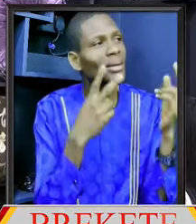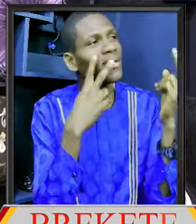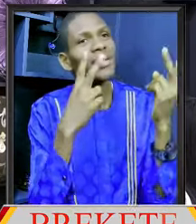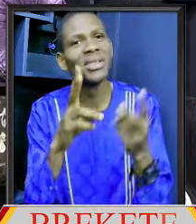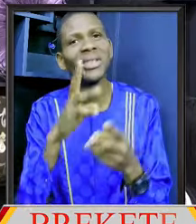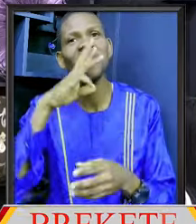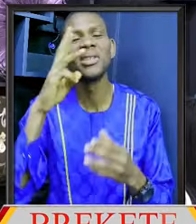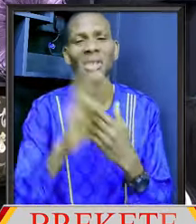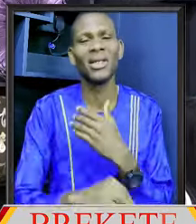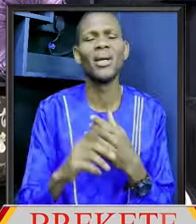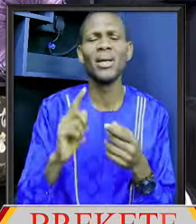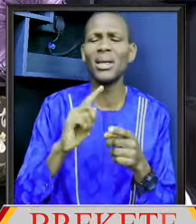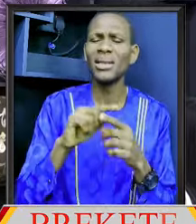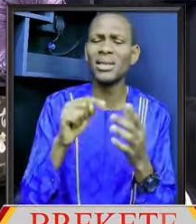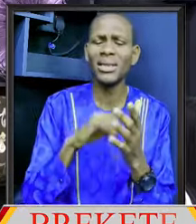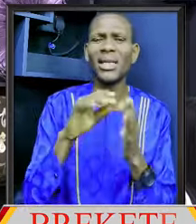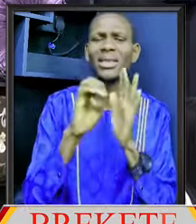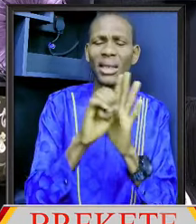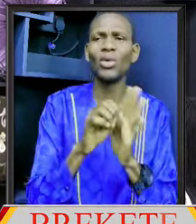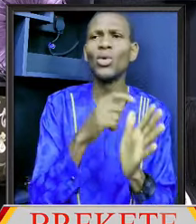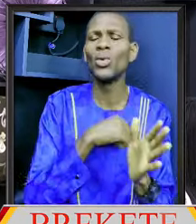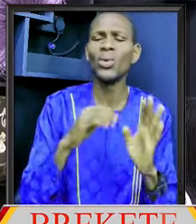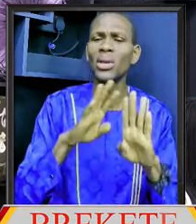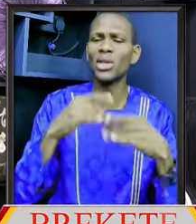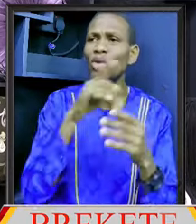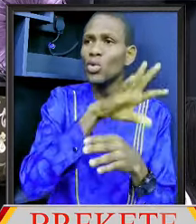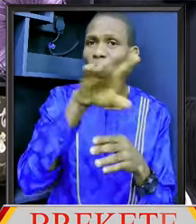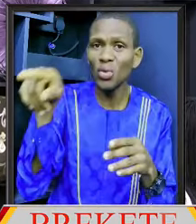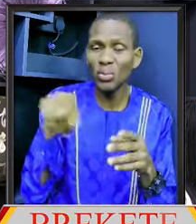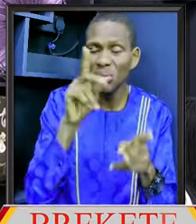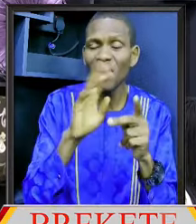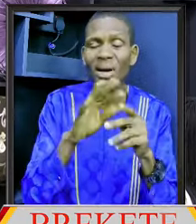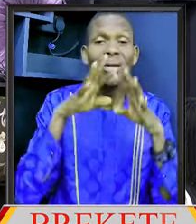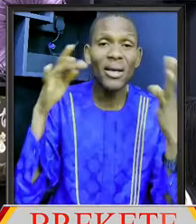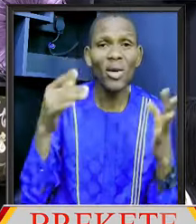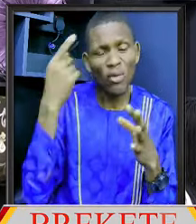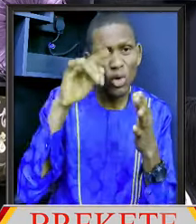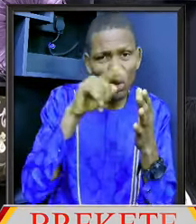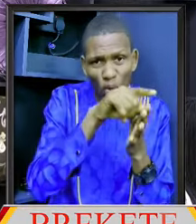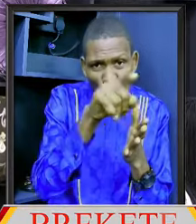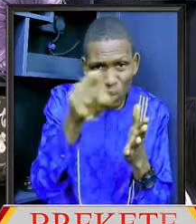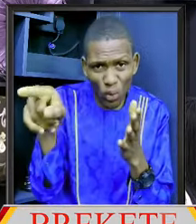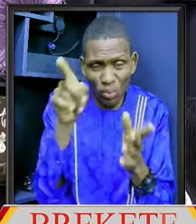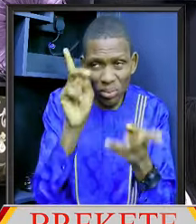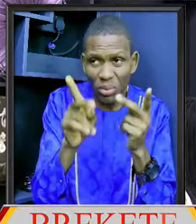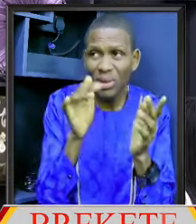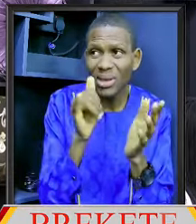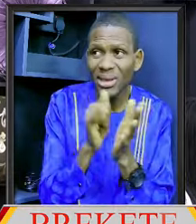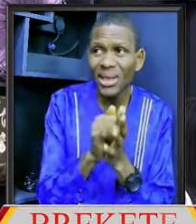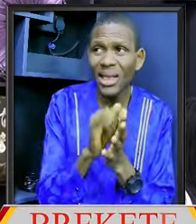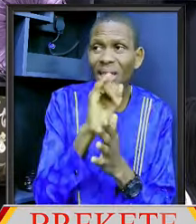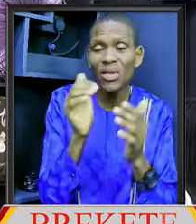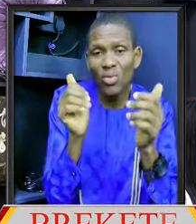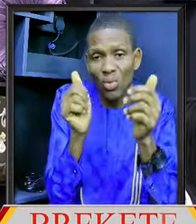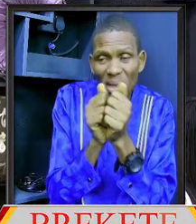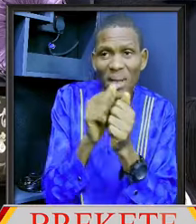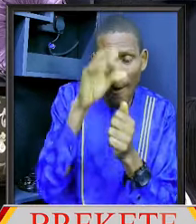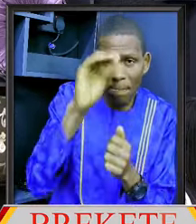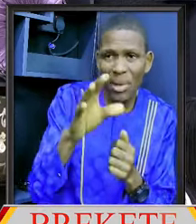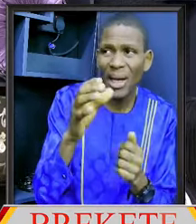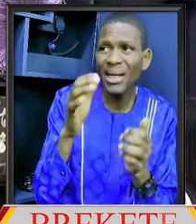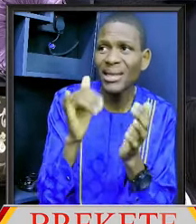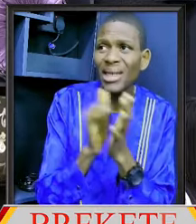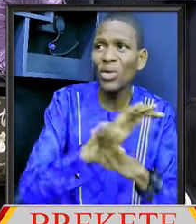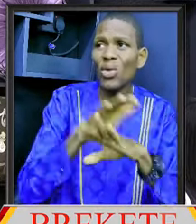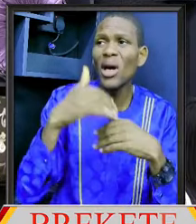So, but this example they give, when they laugh. For those of now, where they with men of